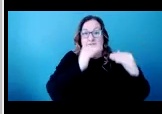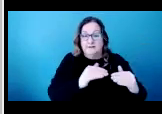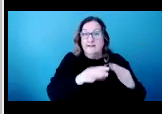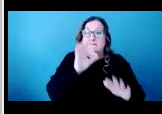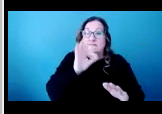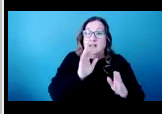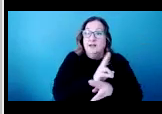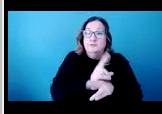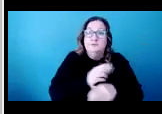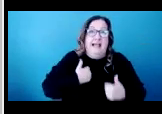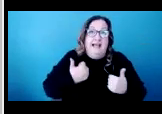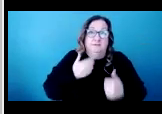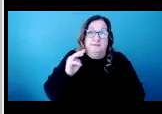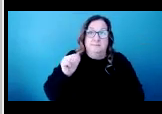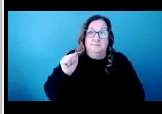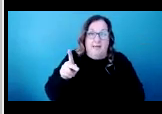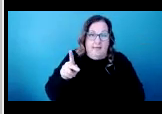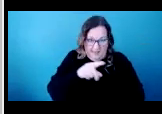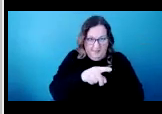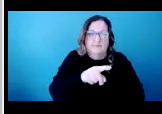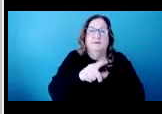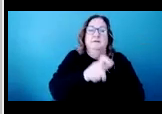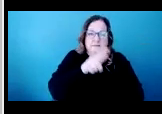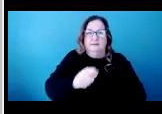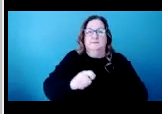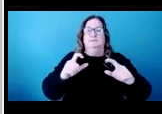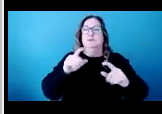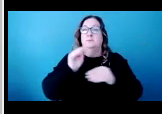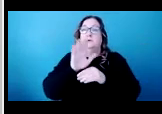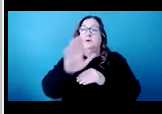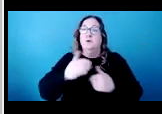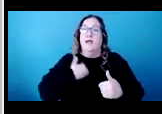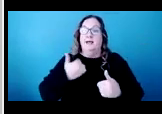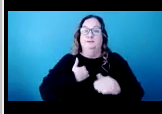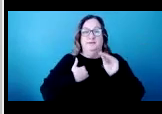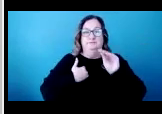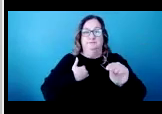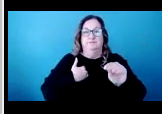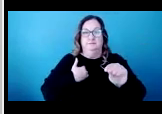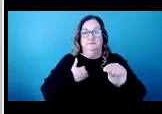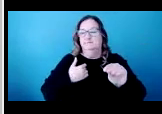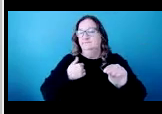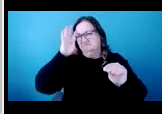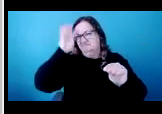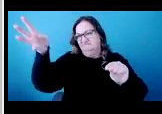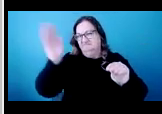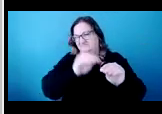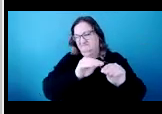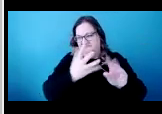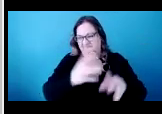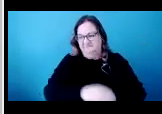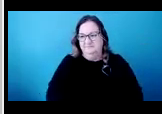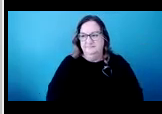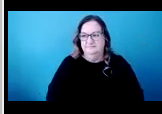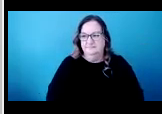Address/Map, and that is where you can put in your street address. I will just put in a random one really quick to show you.